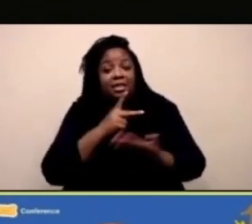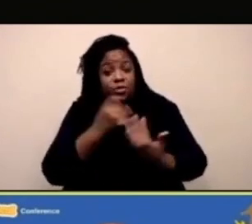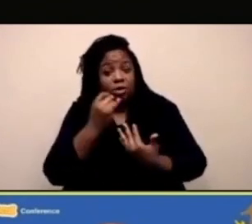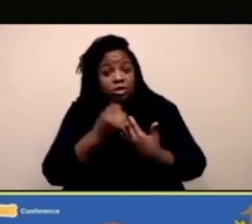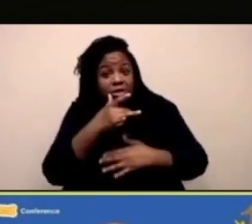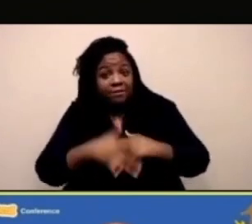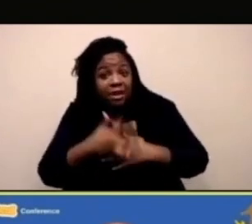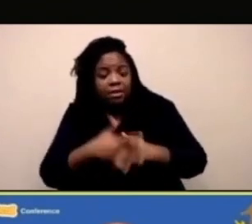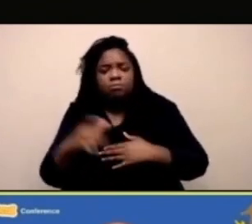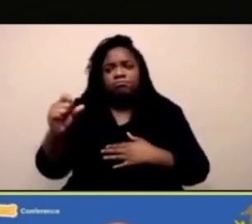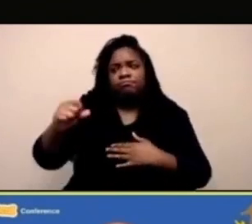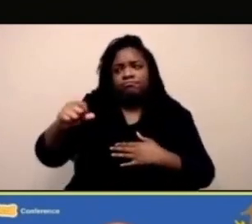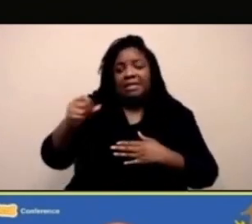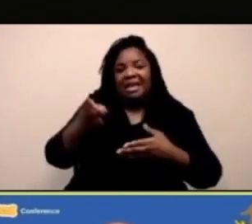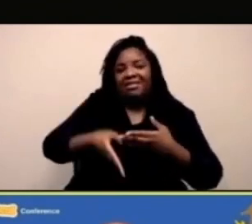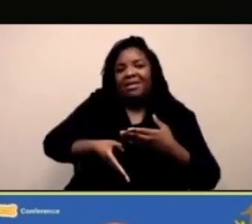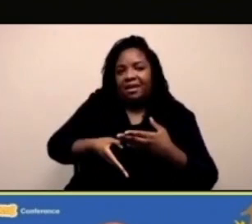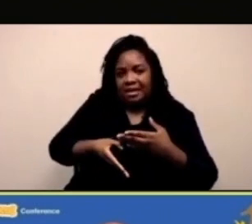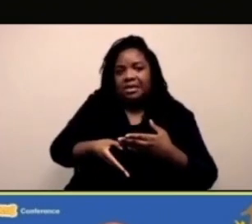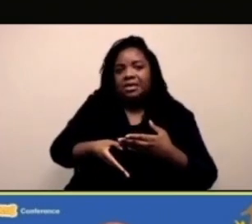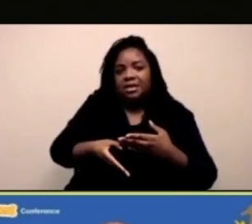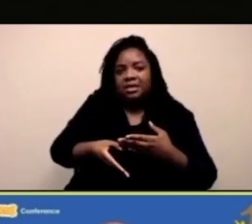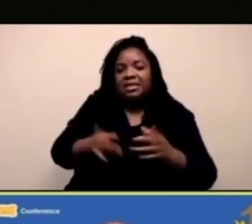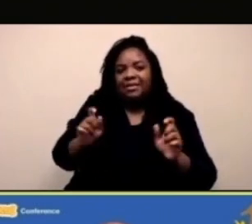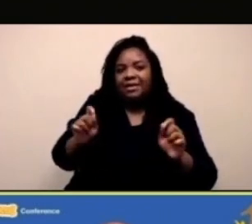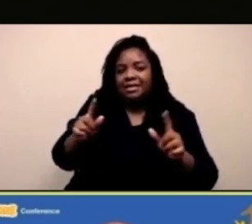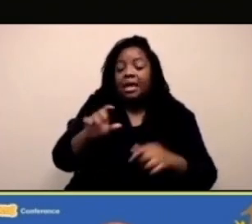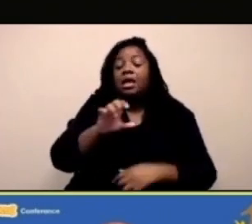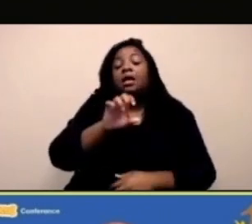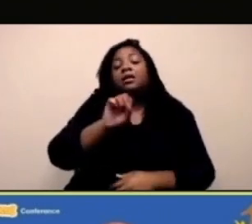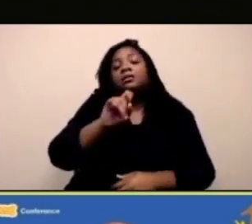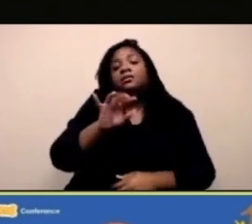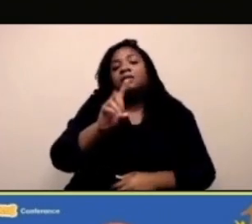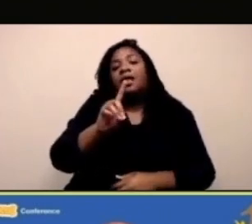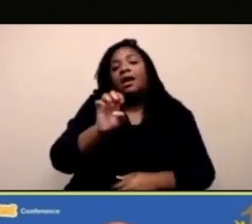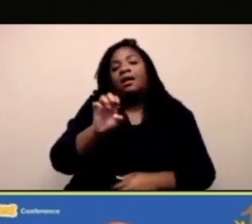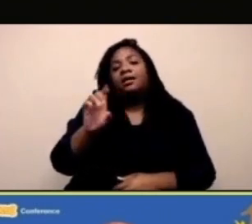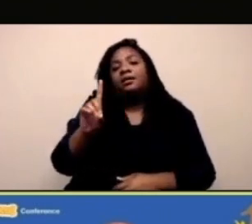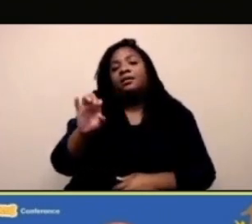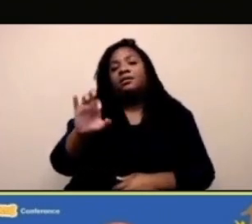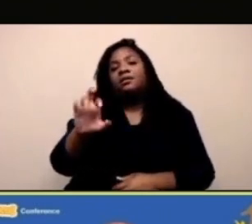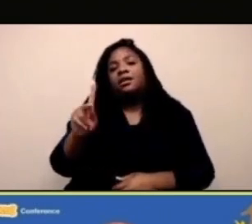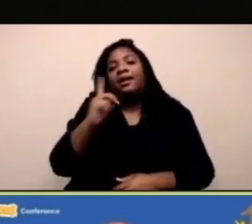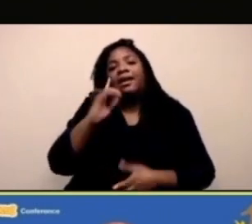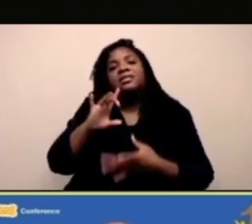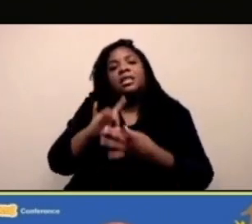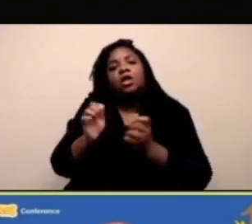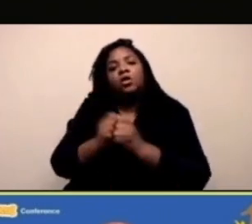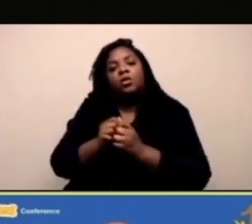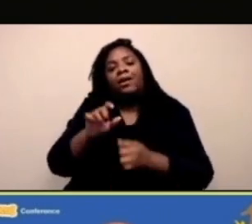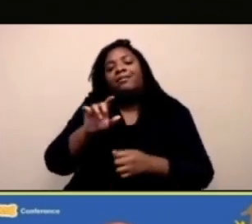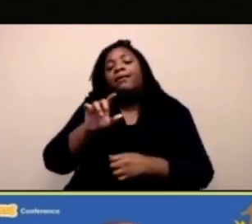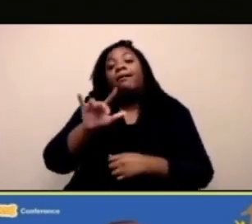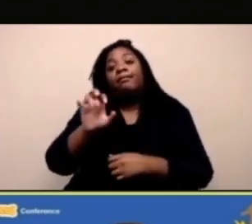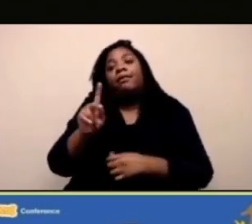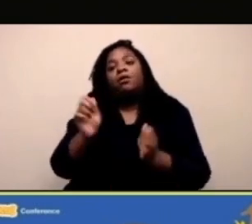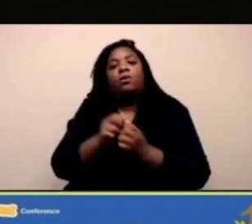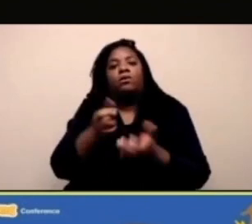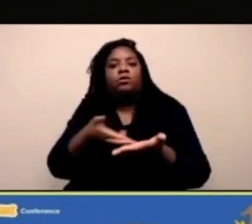Yes. At the end, we'll share in the slide deck. The last slide has links to resources, which we'll talk about at the end of today's session.